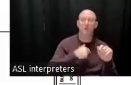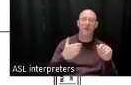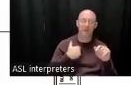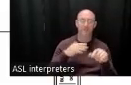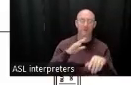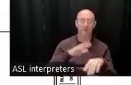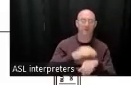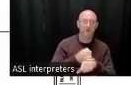but it